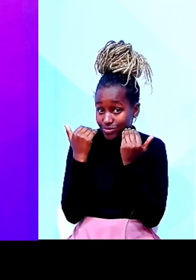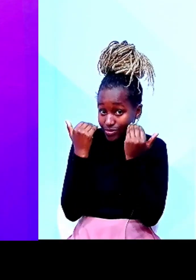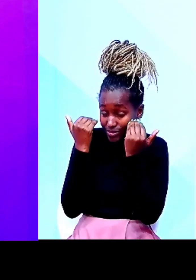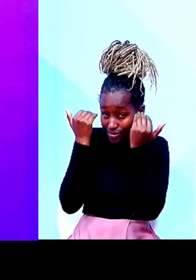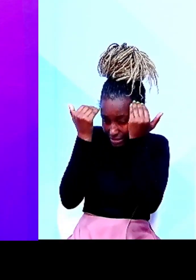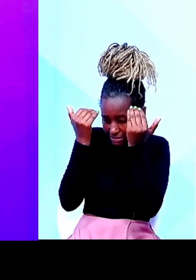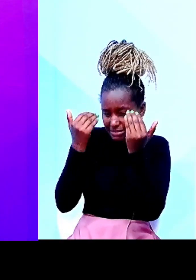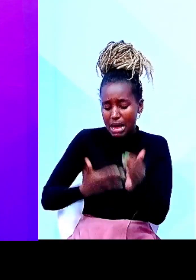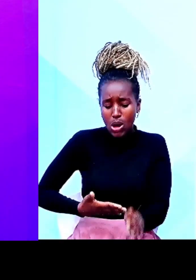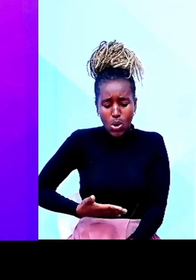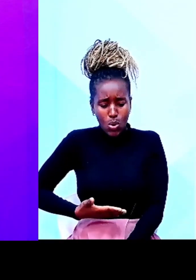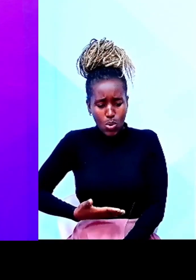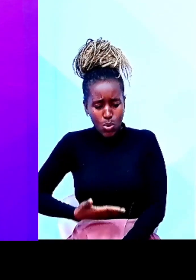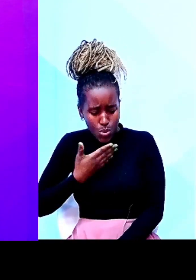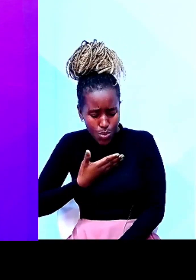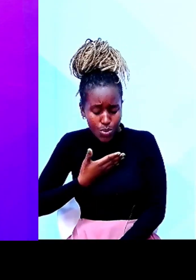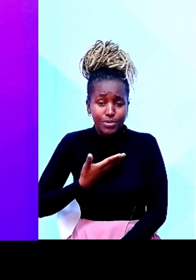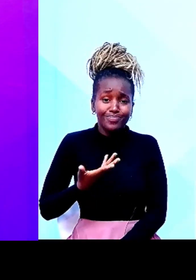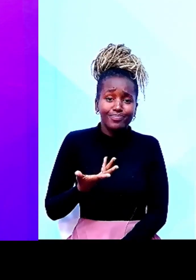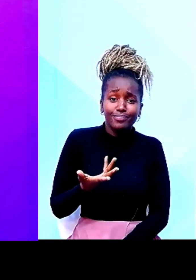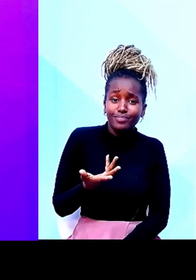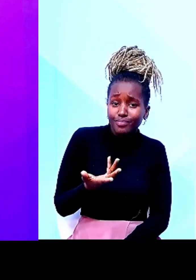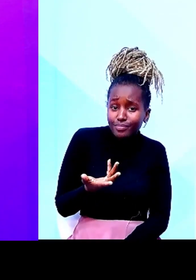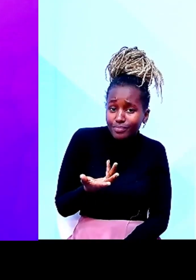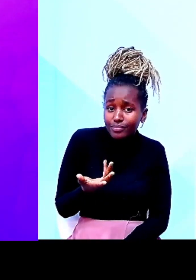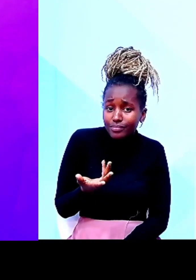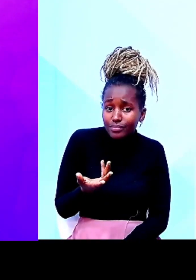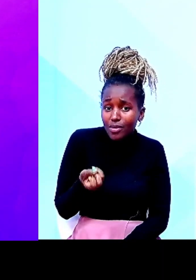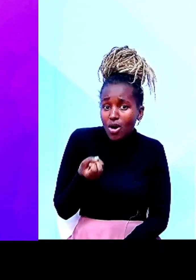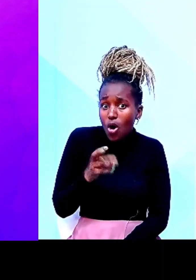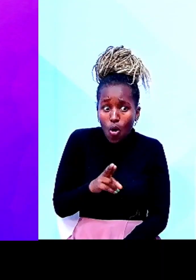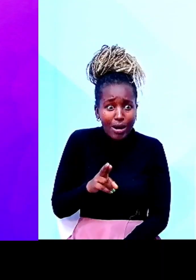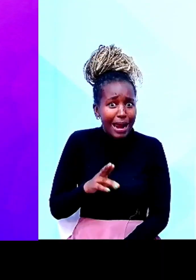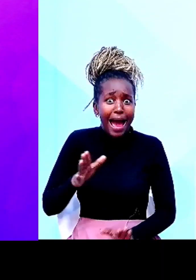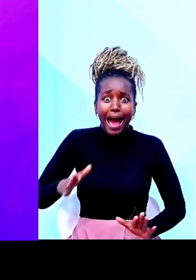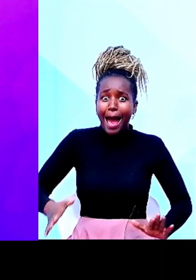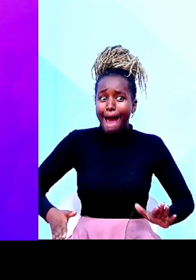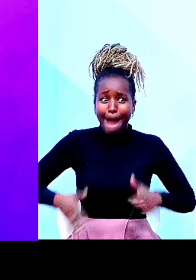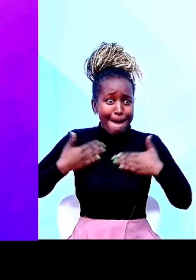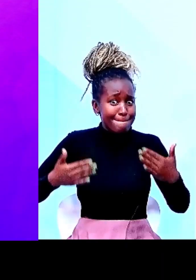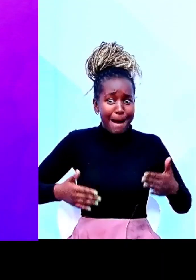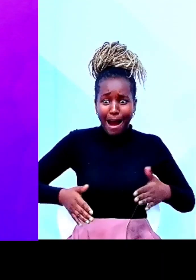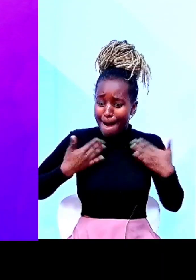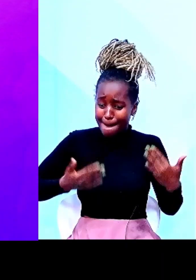anger, and excessive excitement.